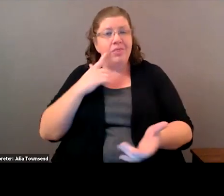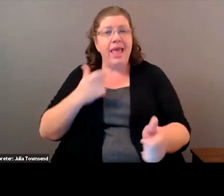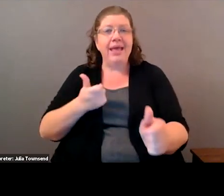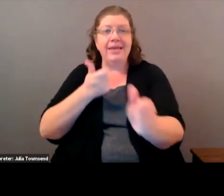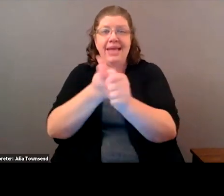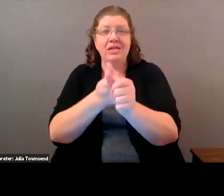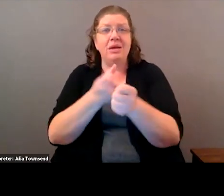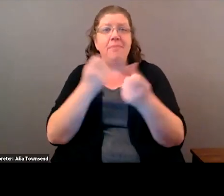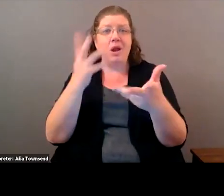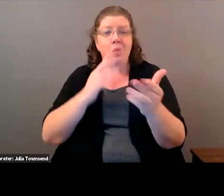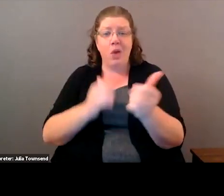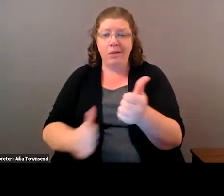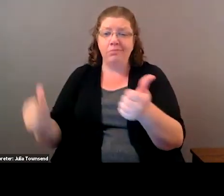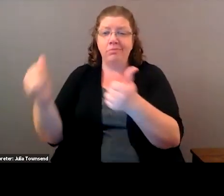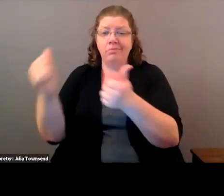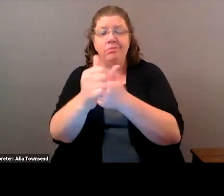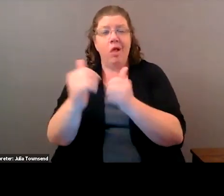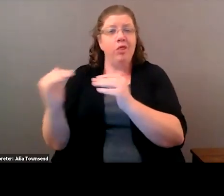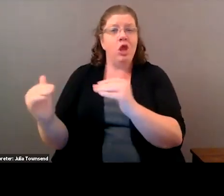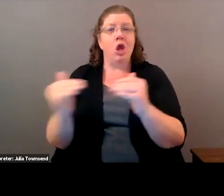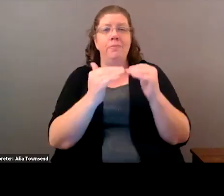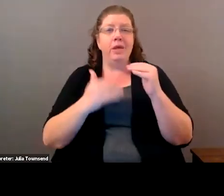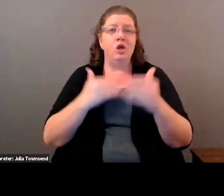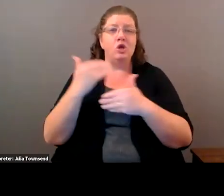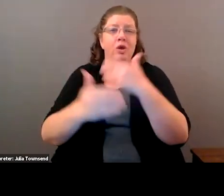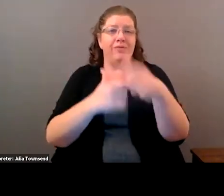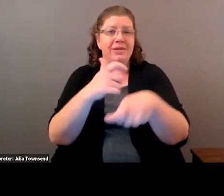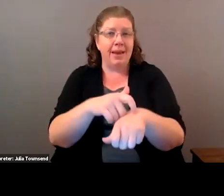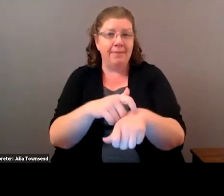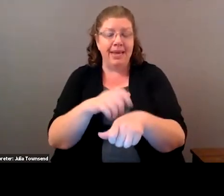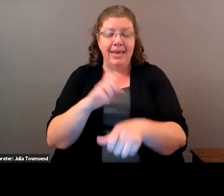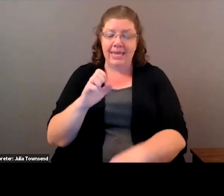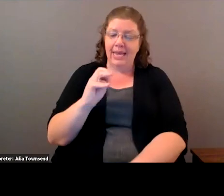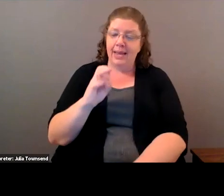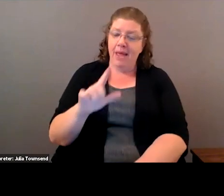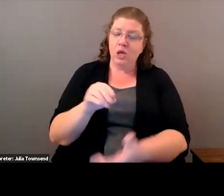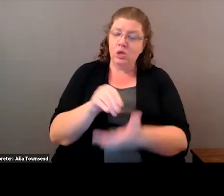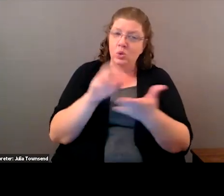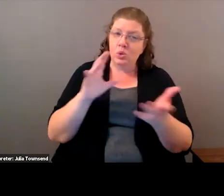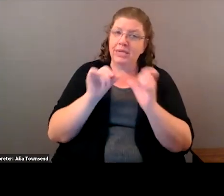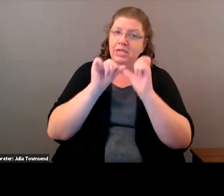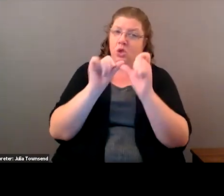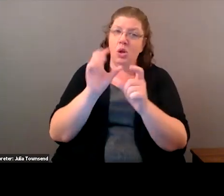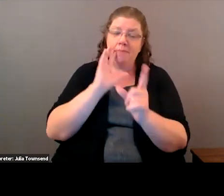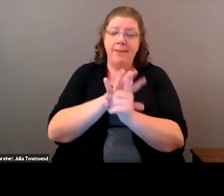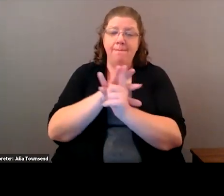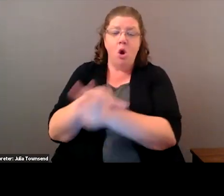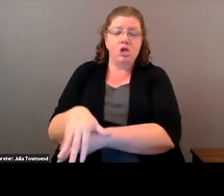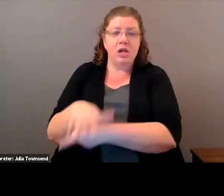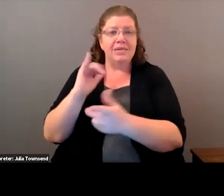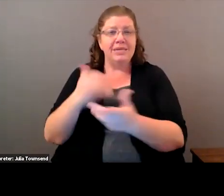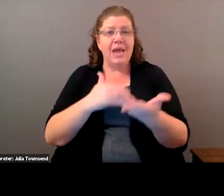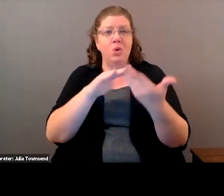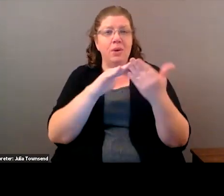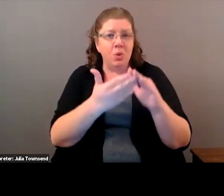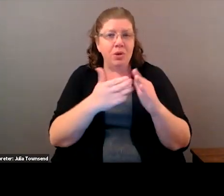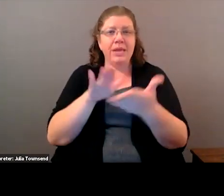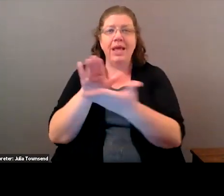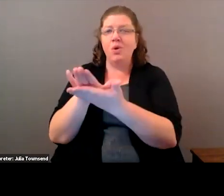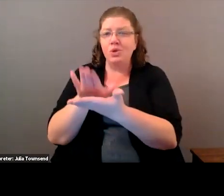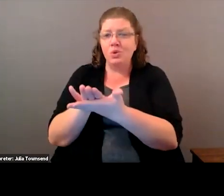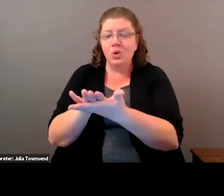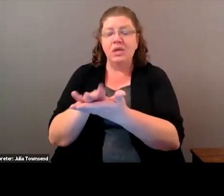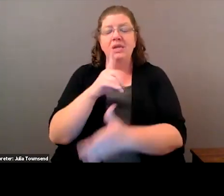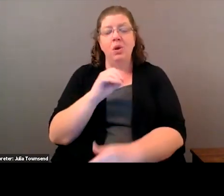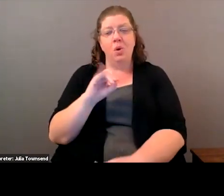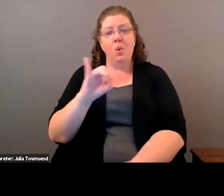many ways outperform their peers over time. EML students continue to be marginalized in our community and our schools. DLI